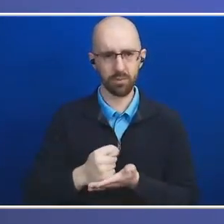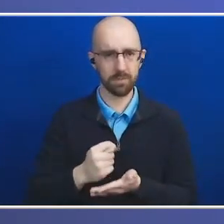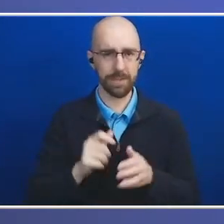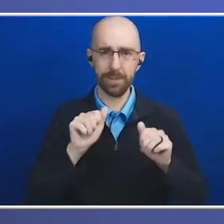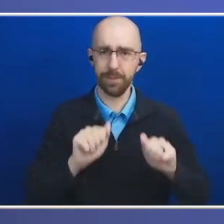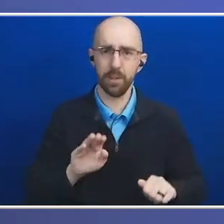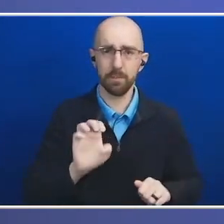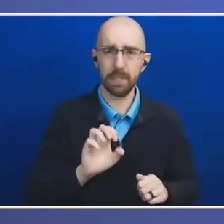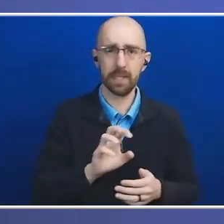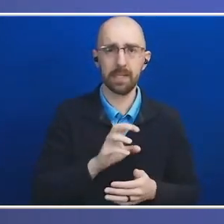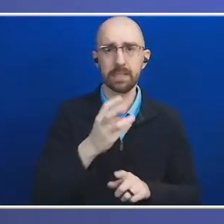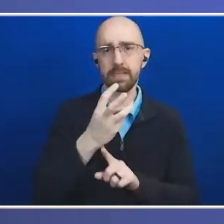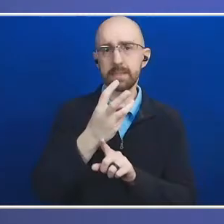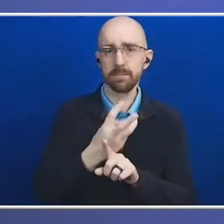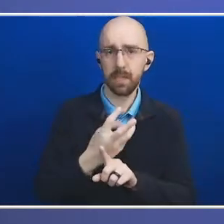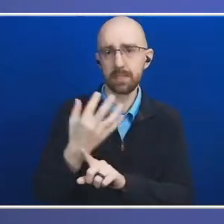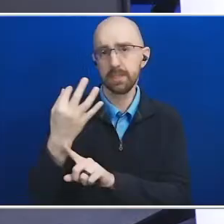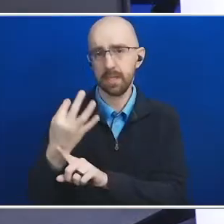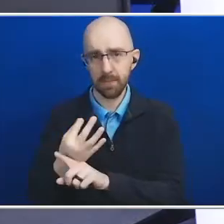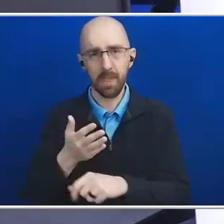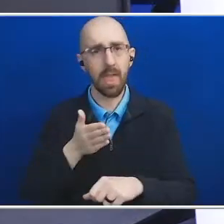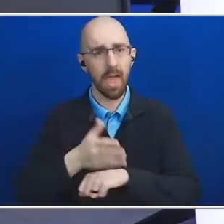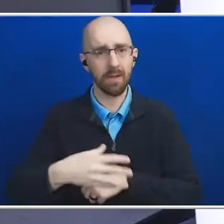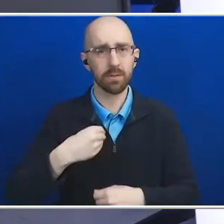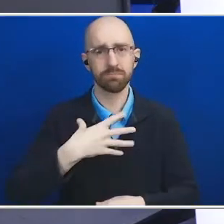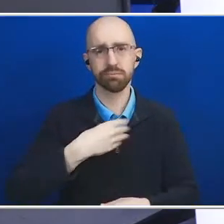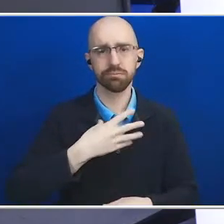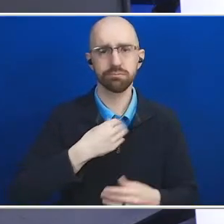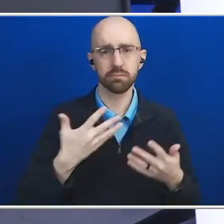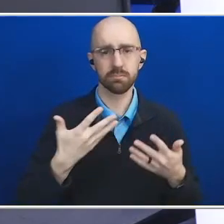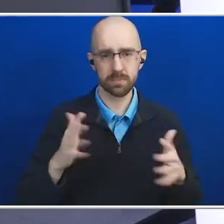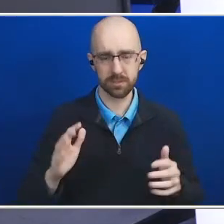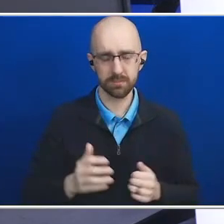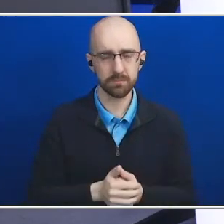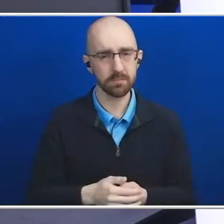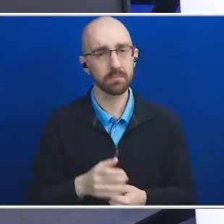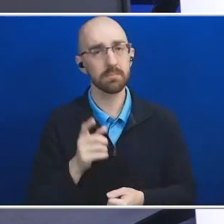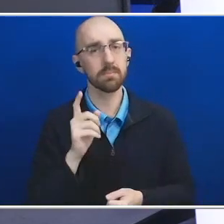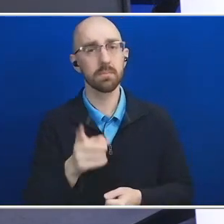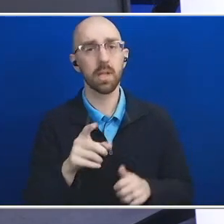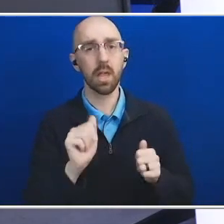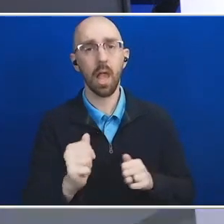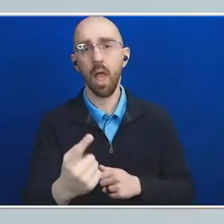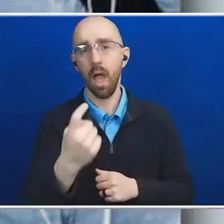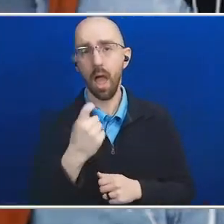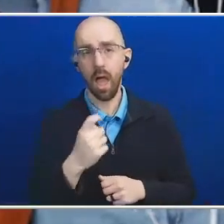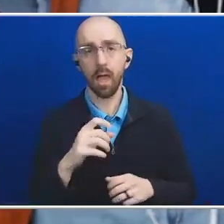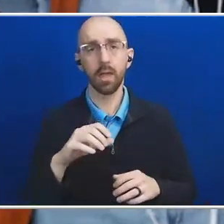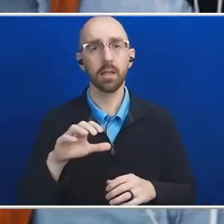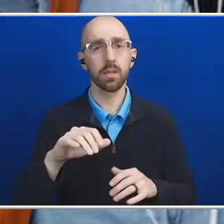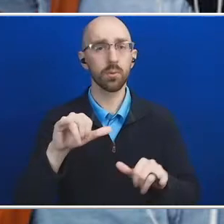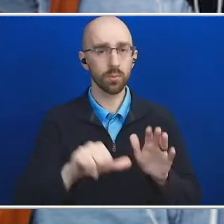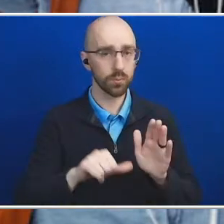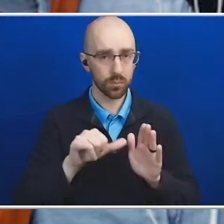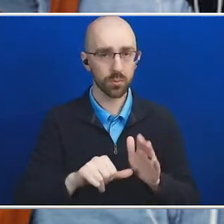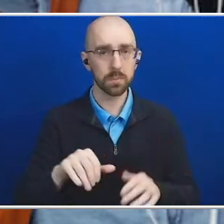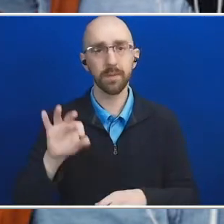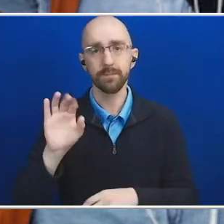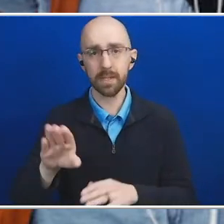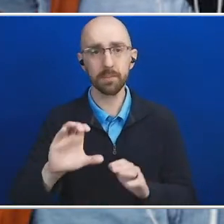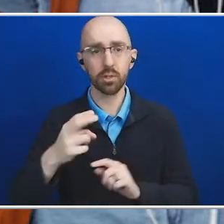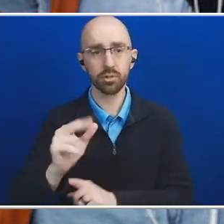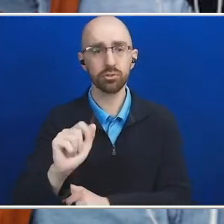months after radiation is completed. All right, be sure to ask your questions. You can use the chat on YouTube or Facebook. You can email the Medical News Network.